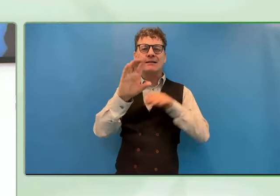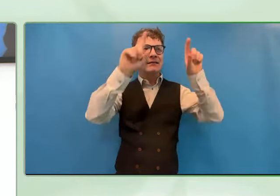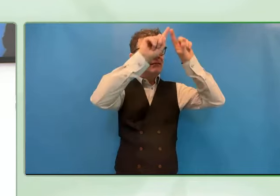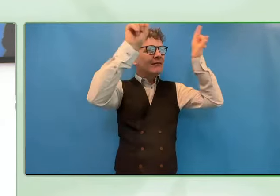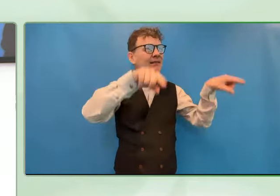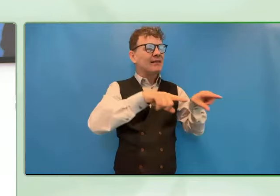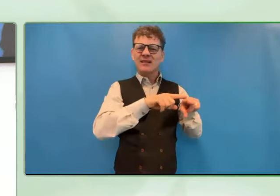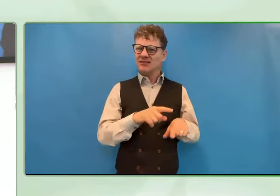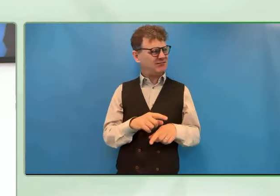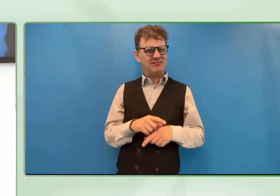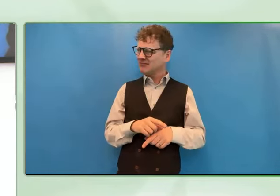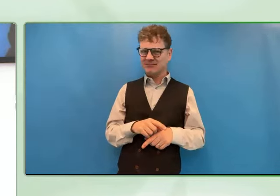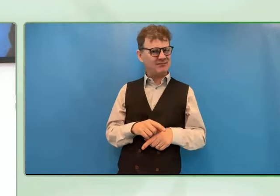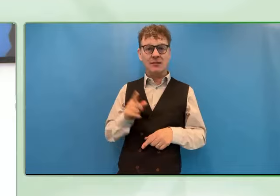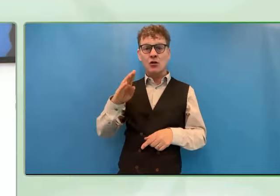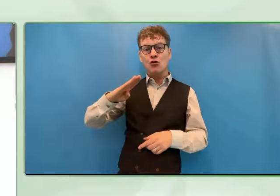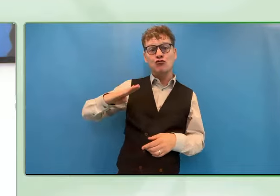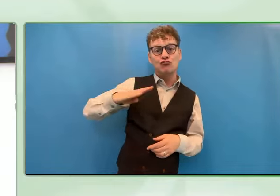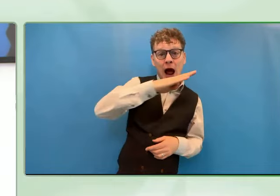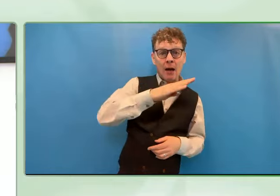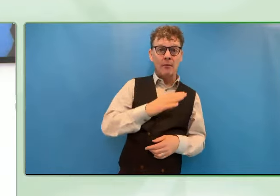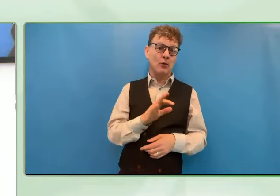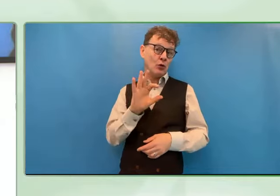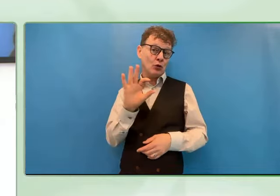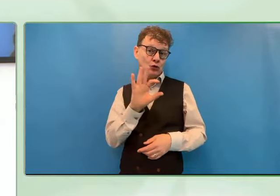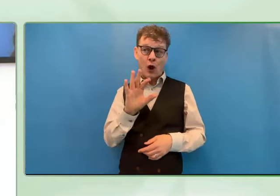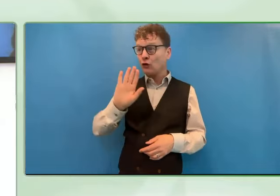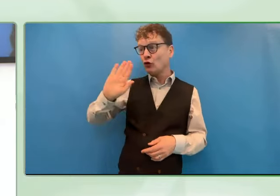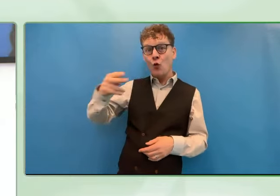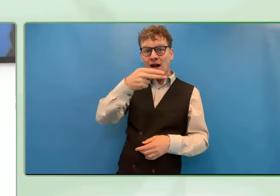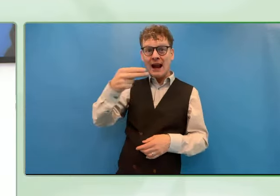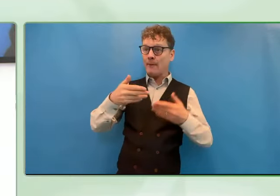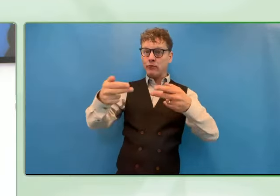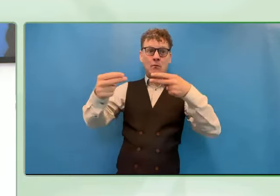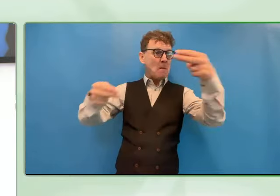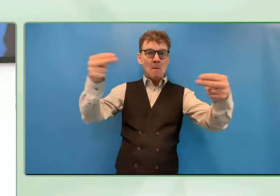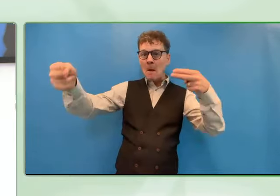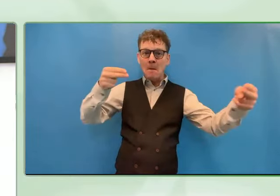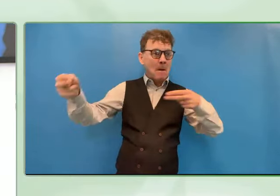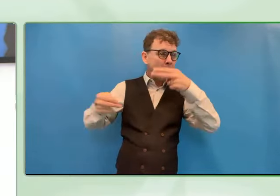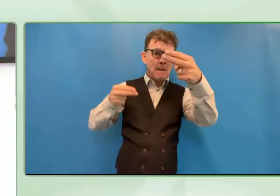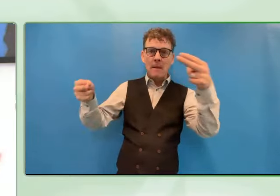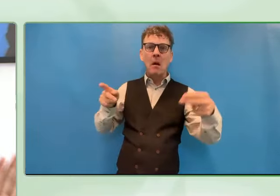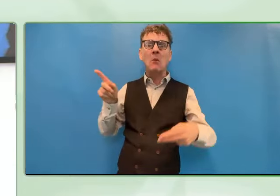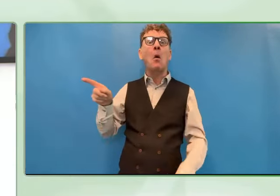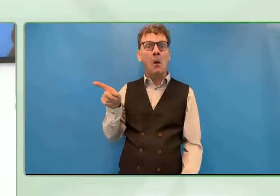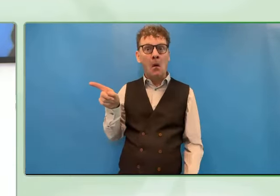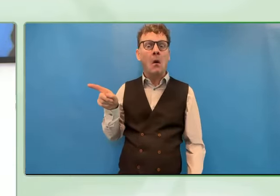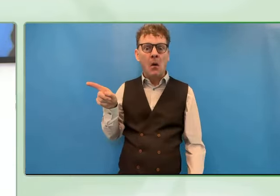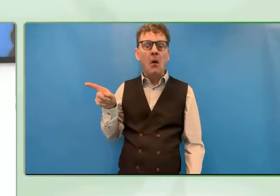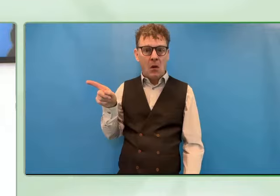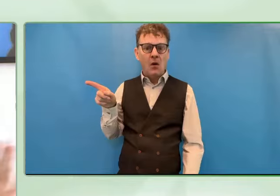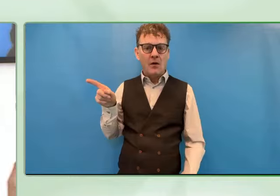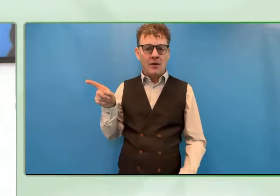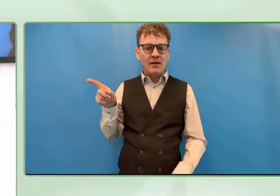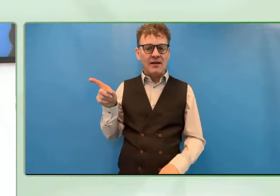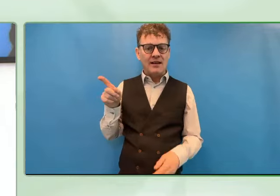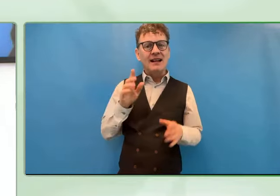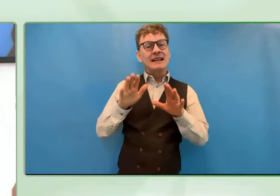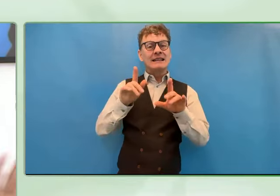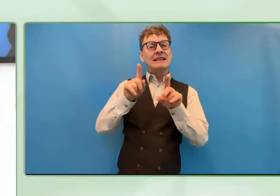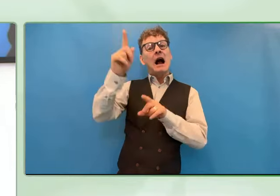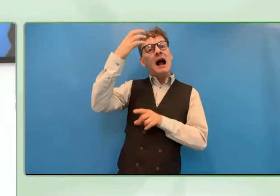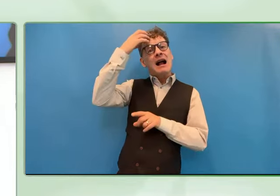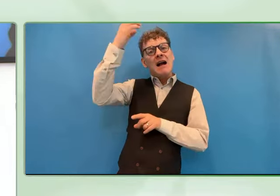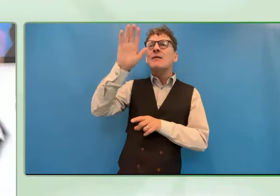with your name on it, right? And then we went to the government and we said, hey, government, we don't want money from you. And government was very happy to hear